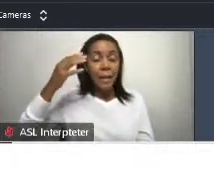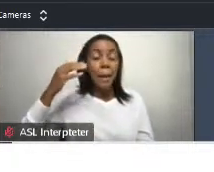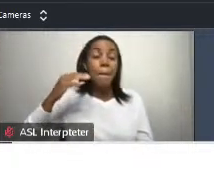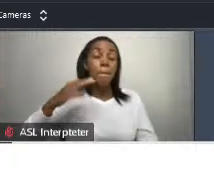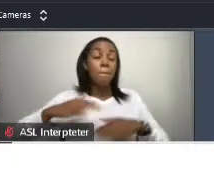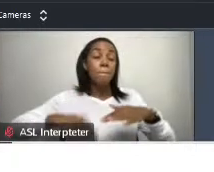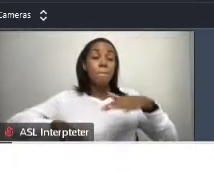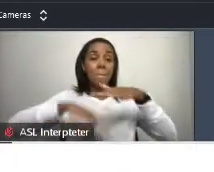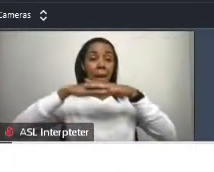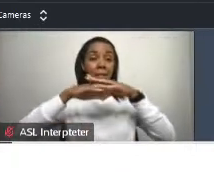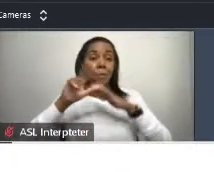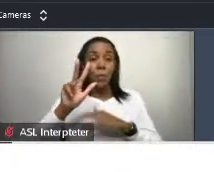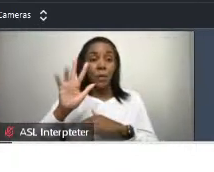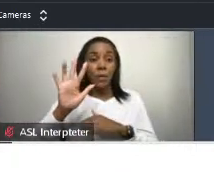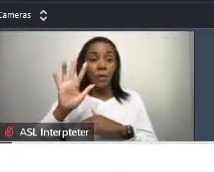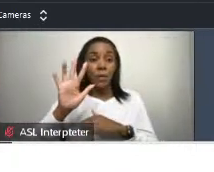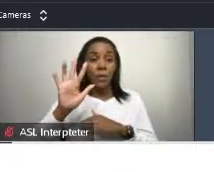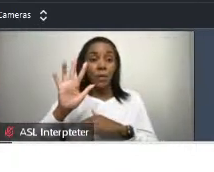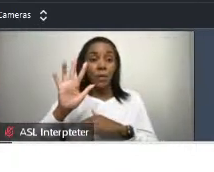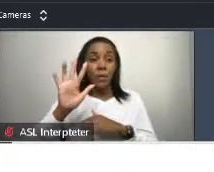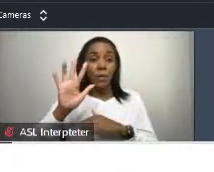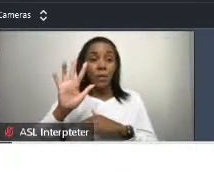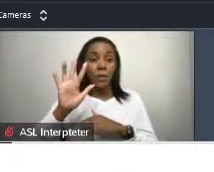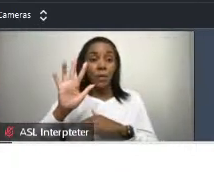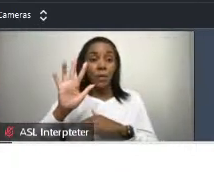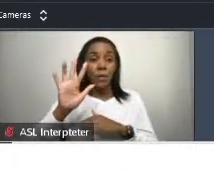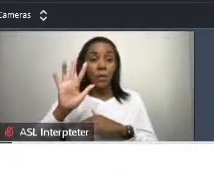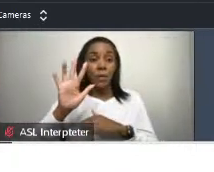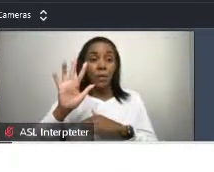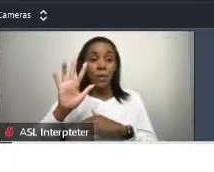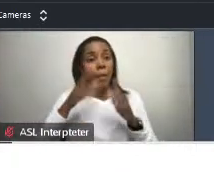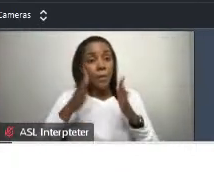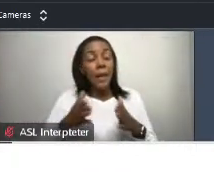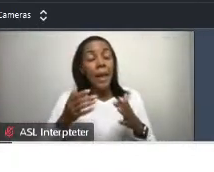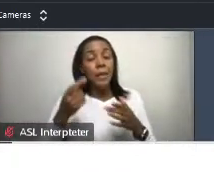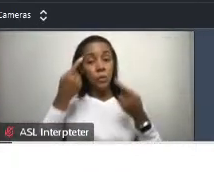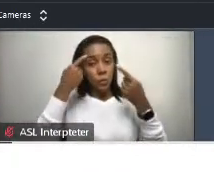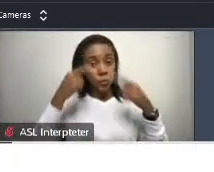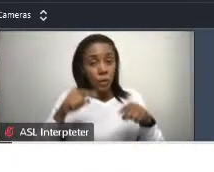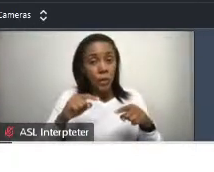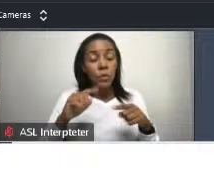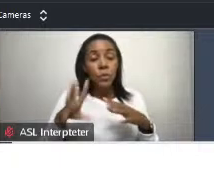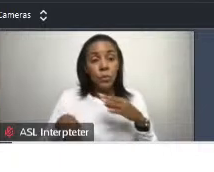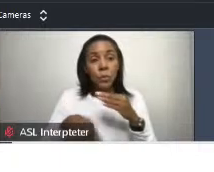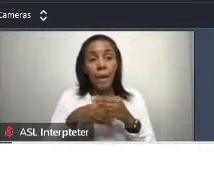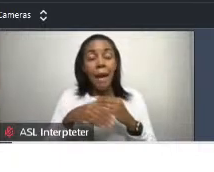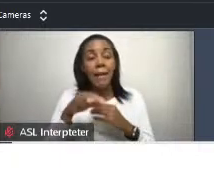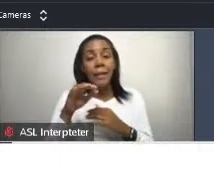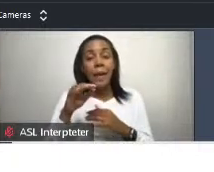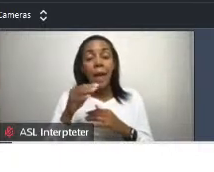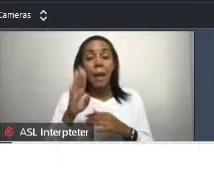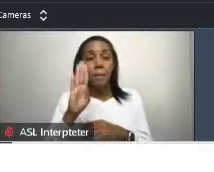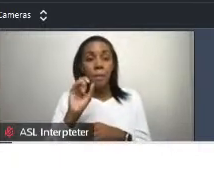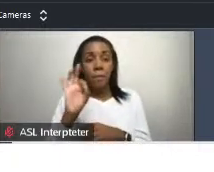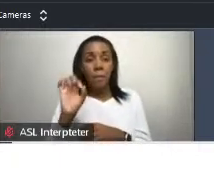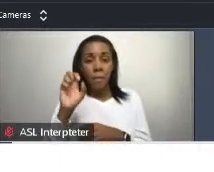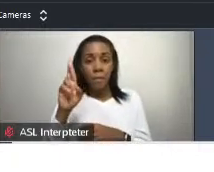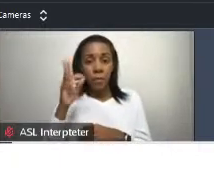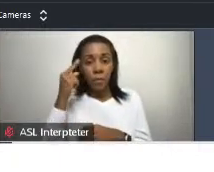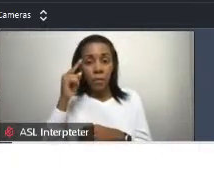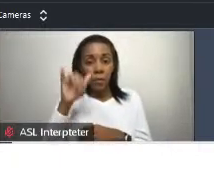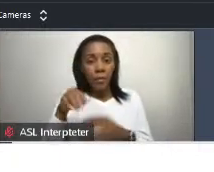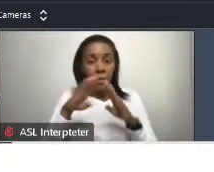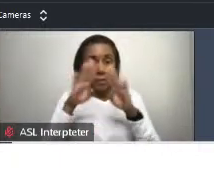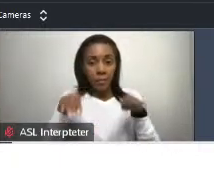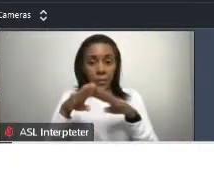feet. The applicant has agreed to provide an enhanced buffer in that location, and the neighborhood is